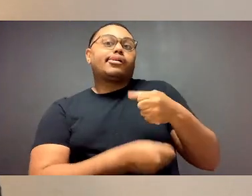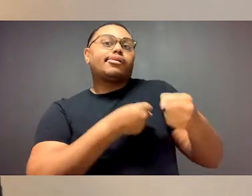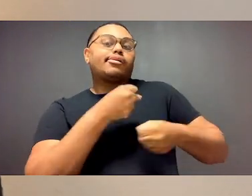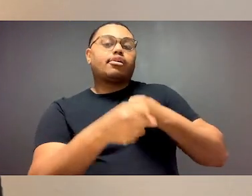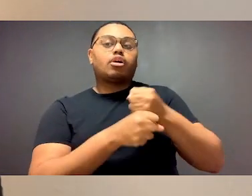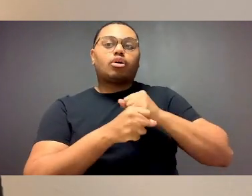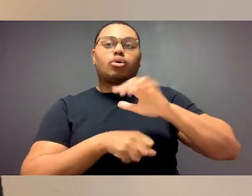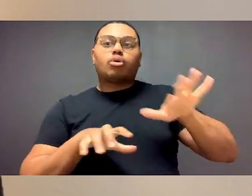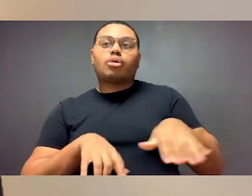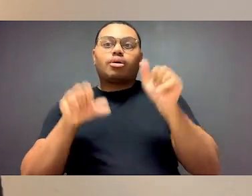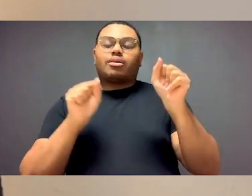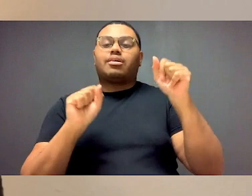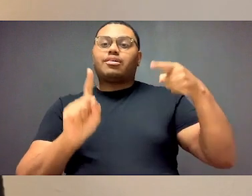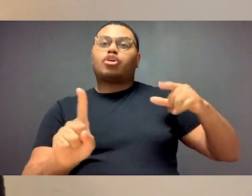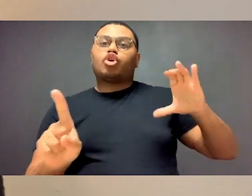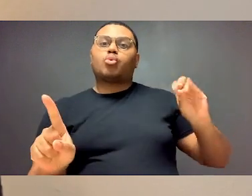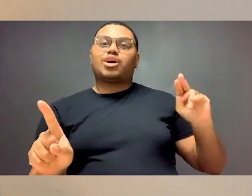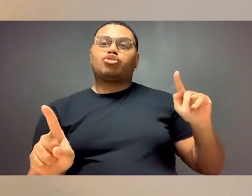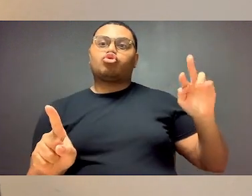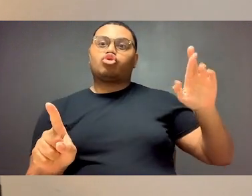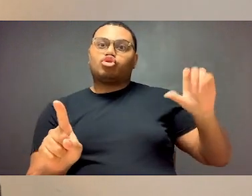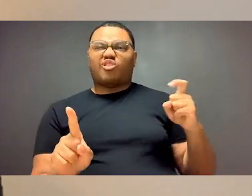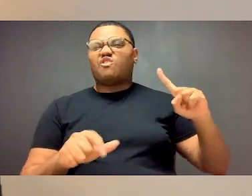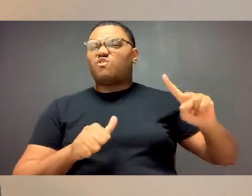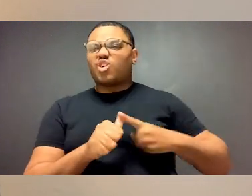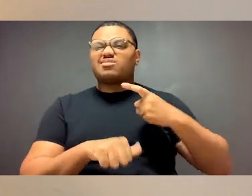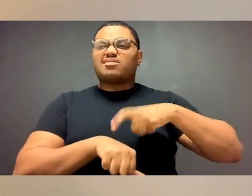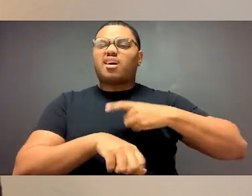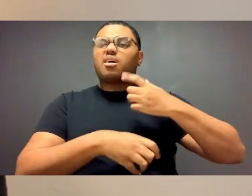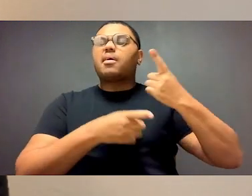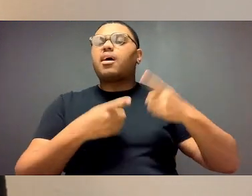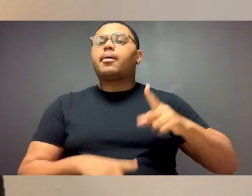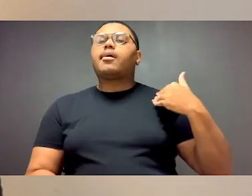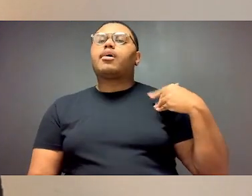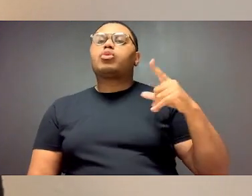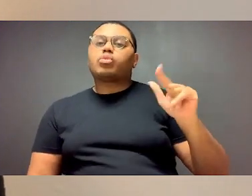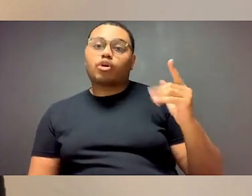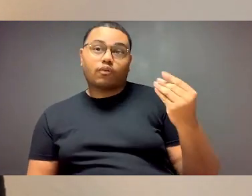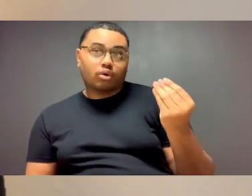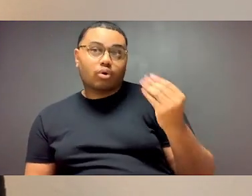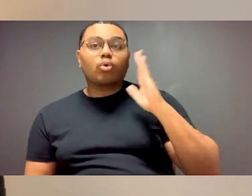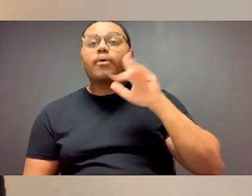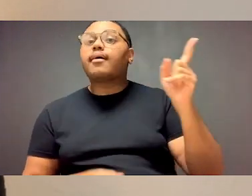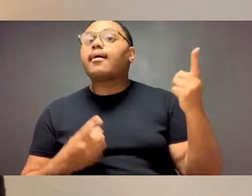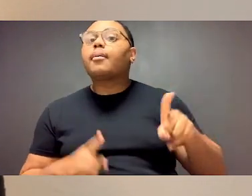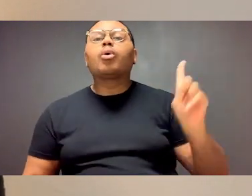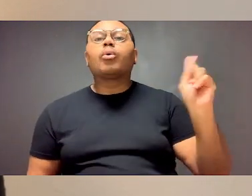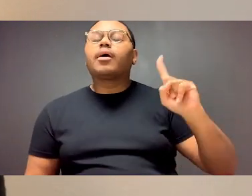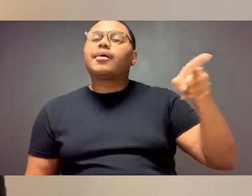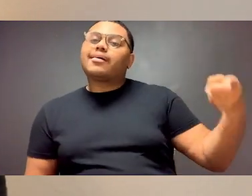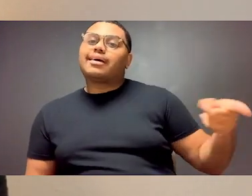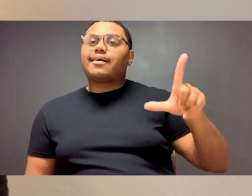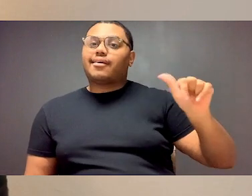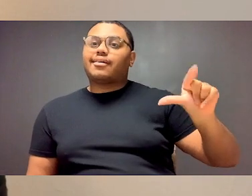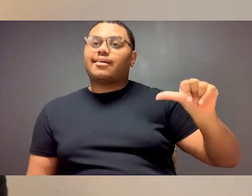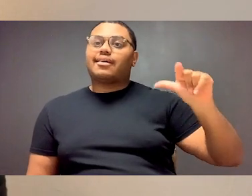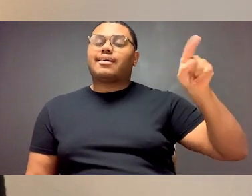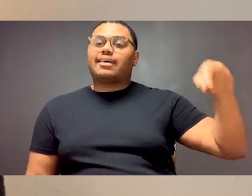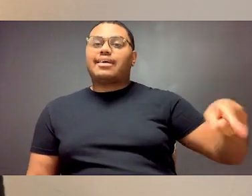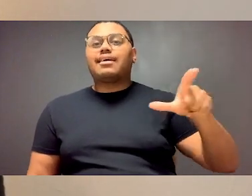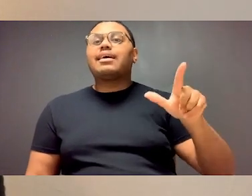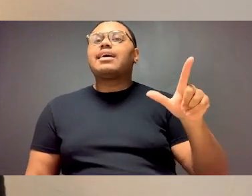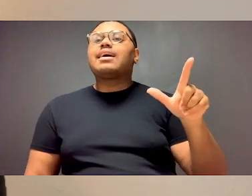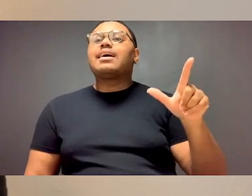the first one happening in 2014. It will take place in Los Angeles at the Latino Theater Company at the LATC